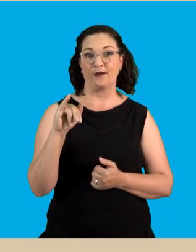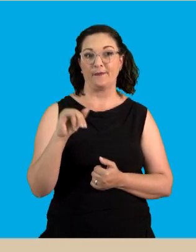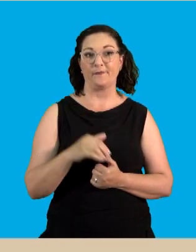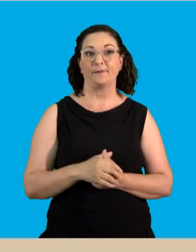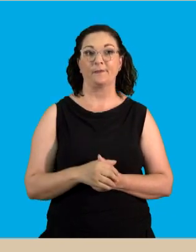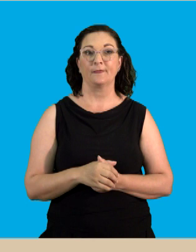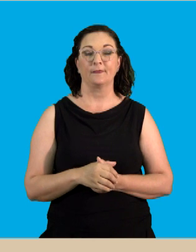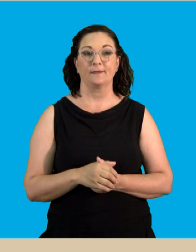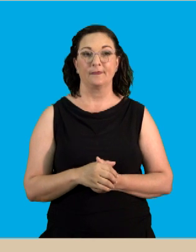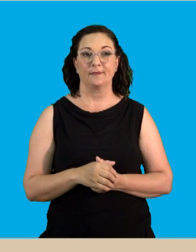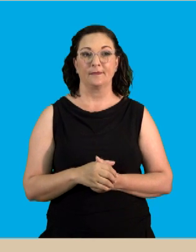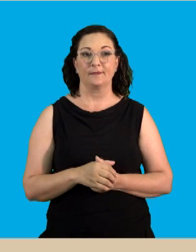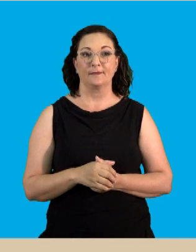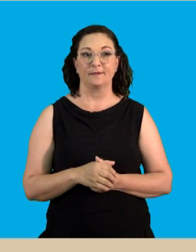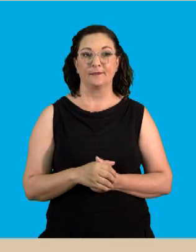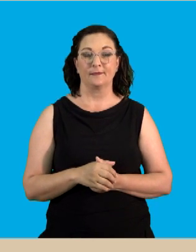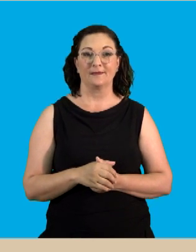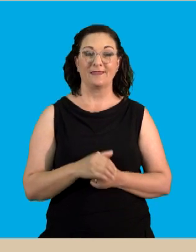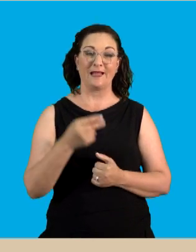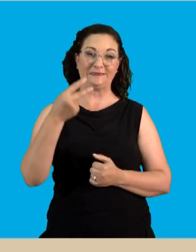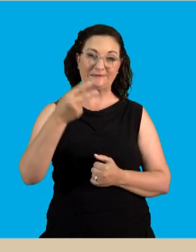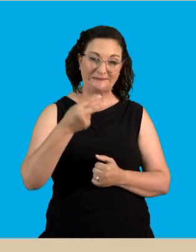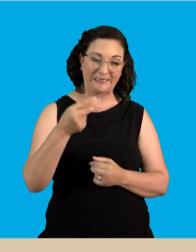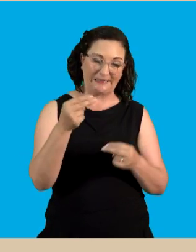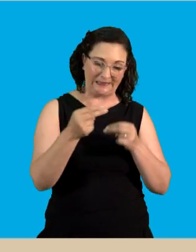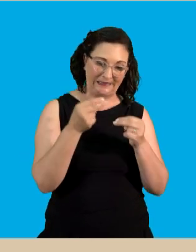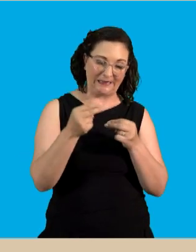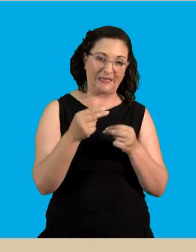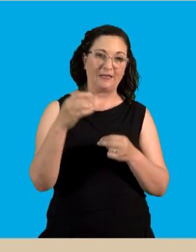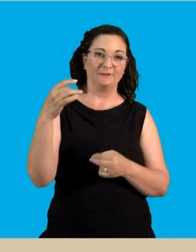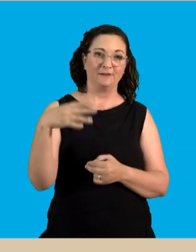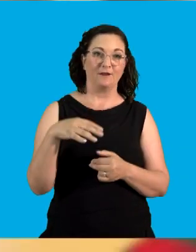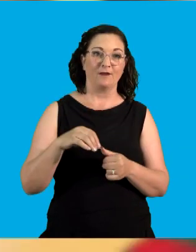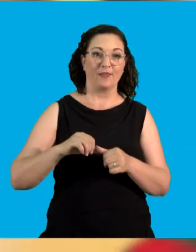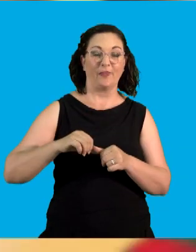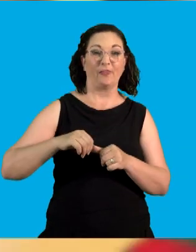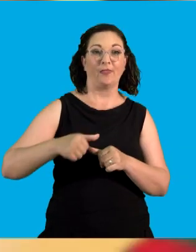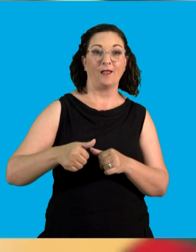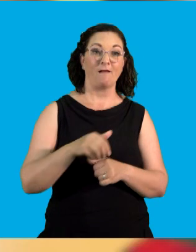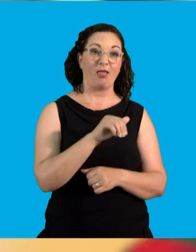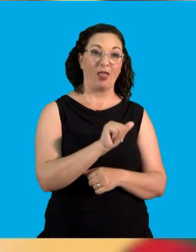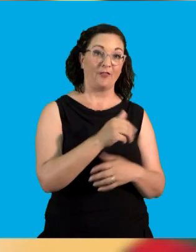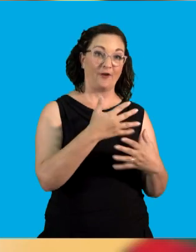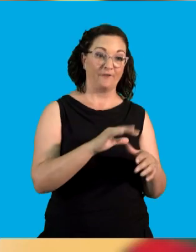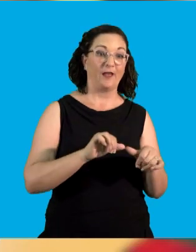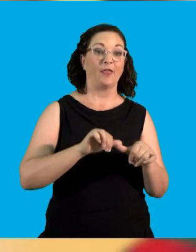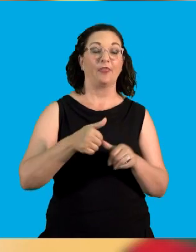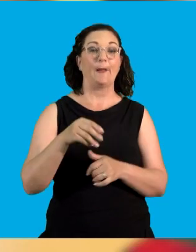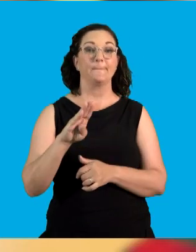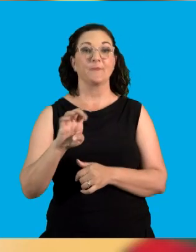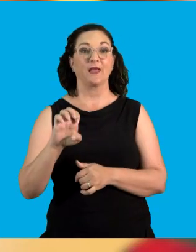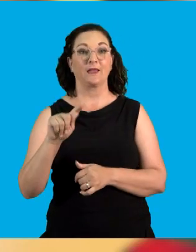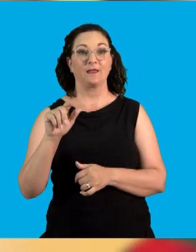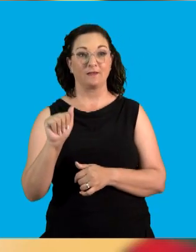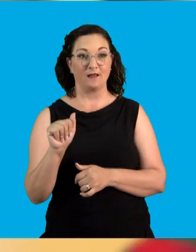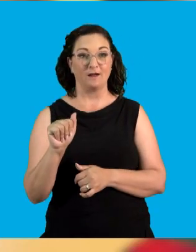Centauri. Okay, this is our second nearest star right after the sun. Then after the Alpha Centauri, we have